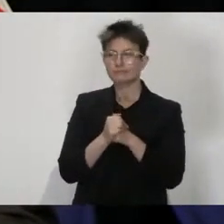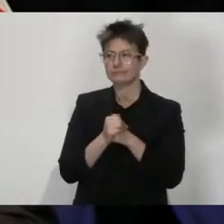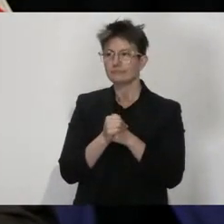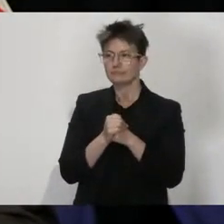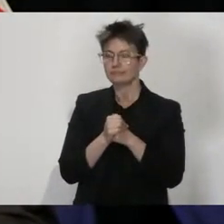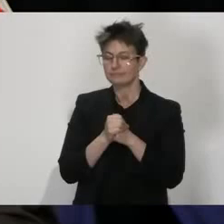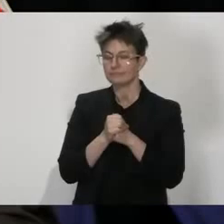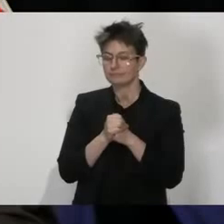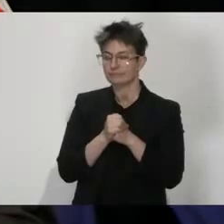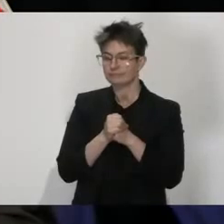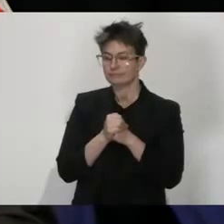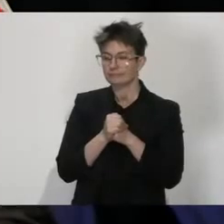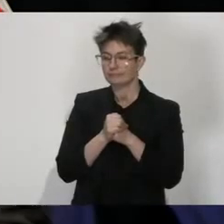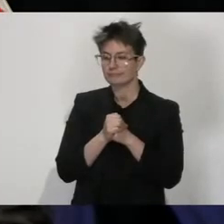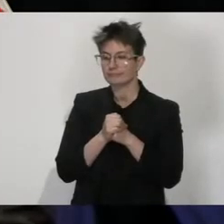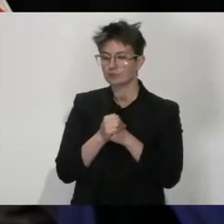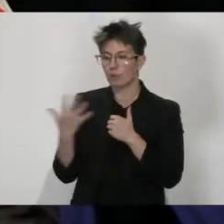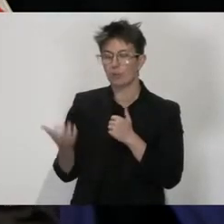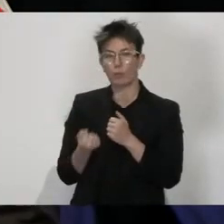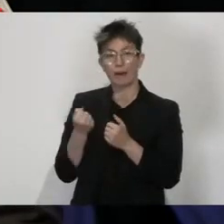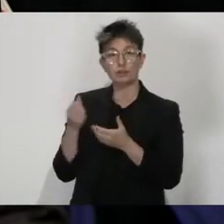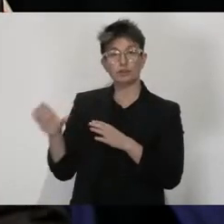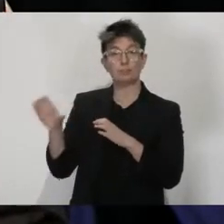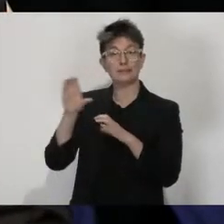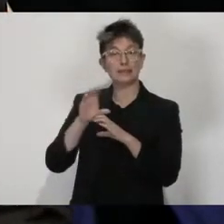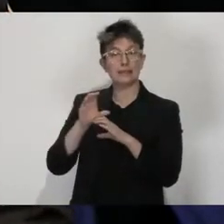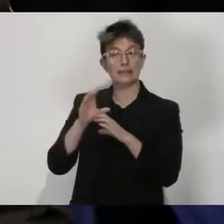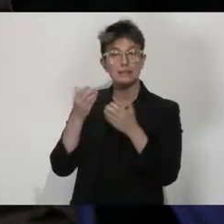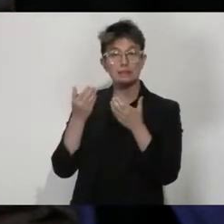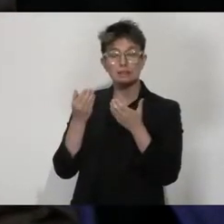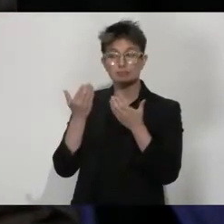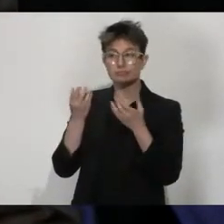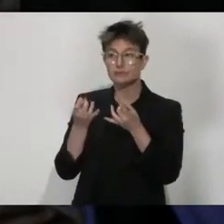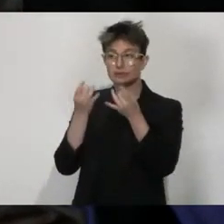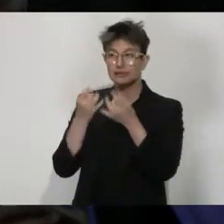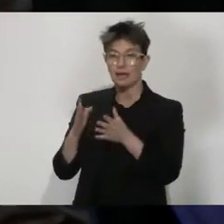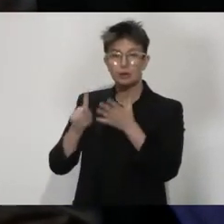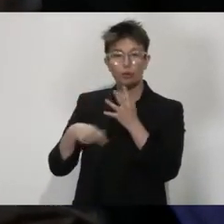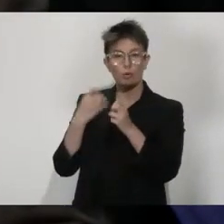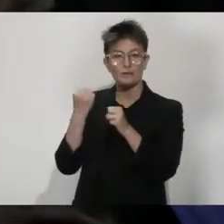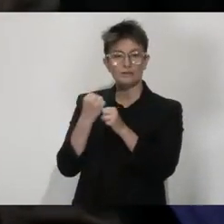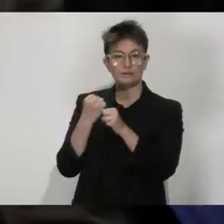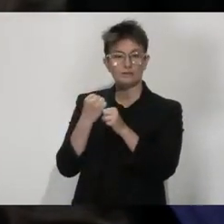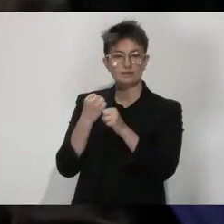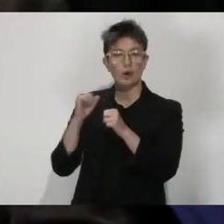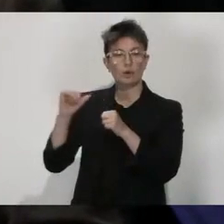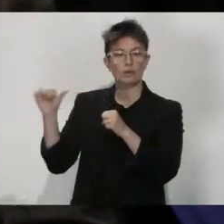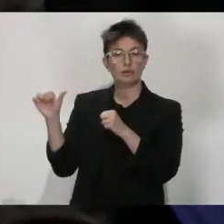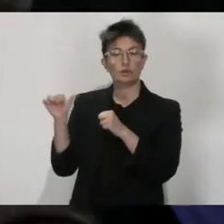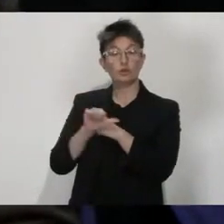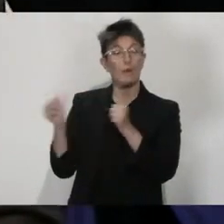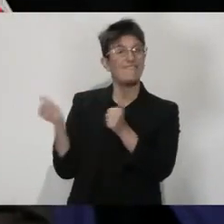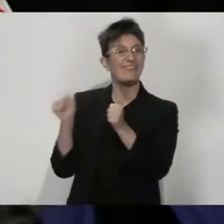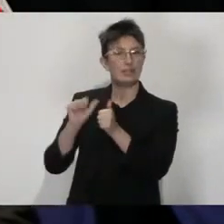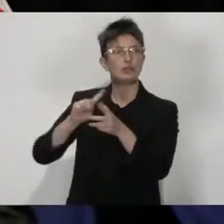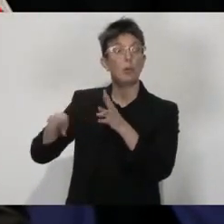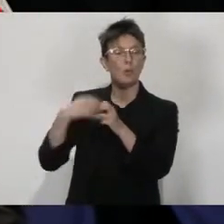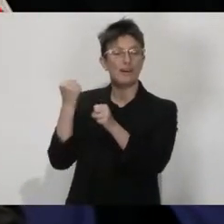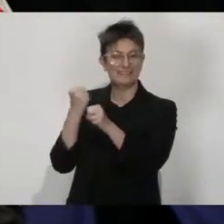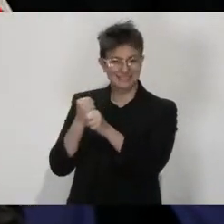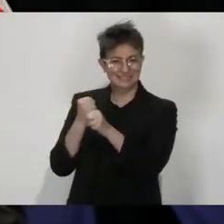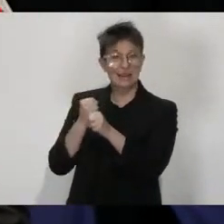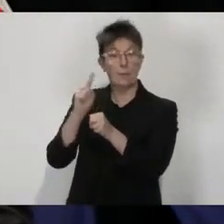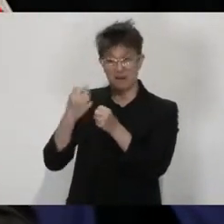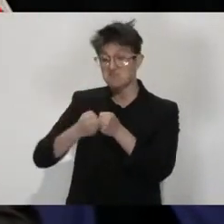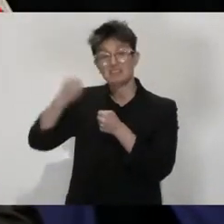companies that signed up when it was introduced in June started rolling off the extension that week. Between the 5th of August and the 21st of